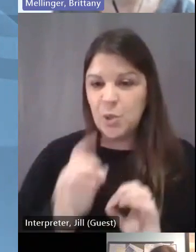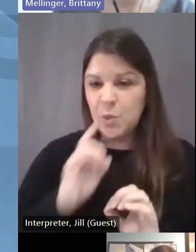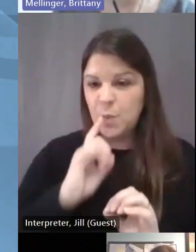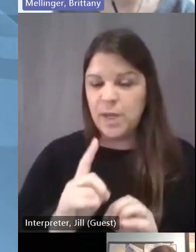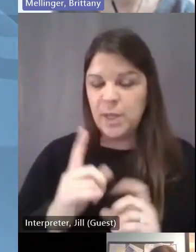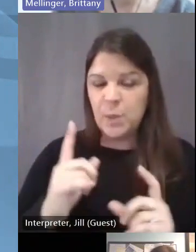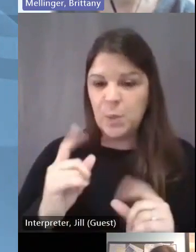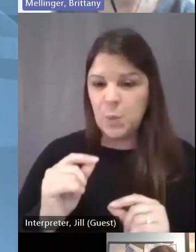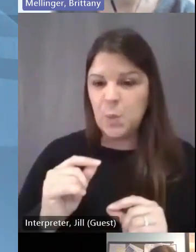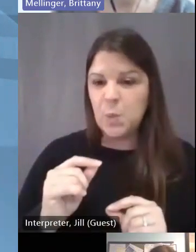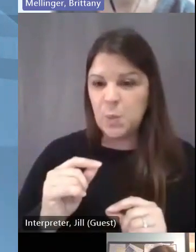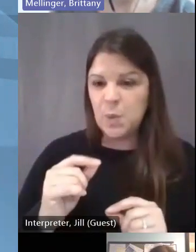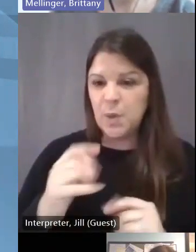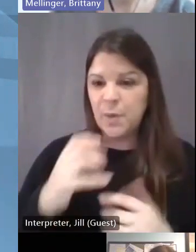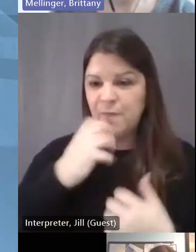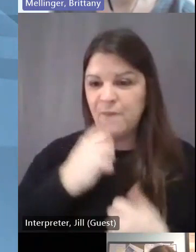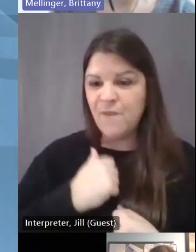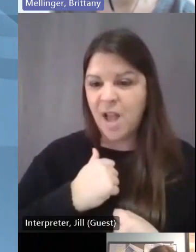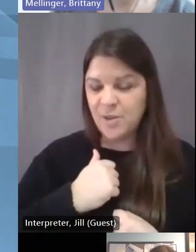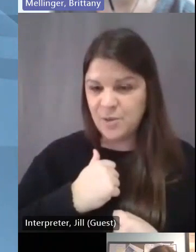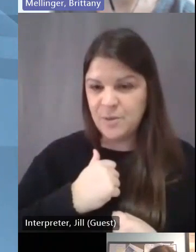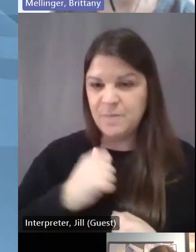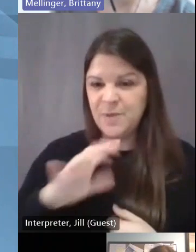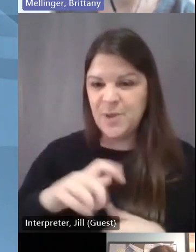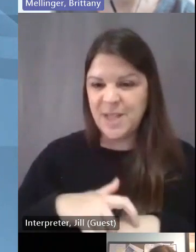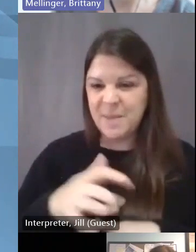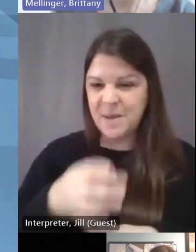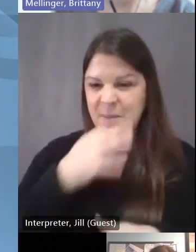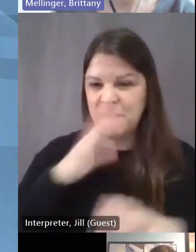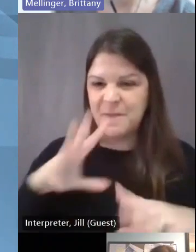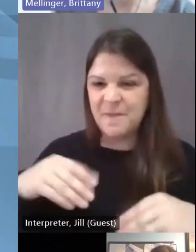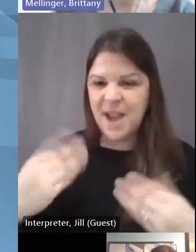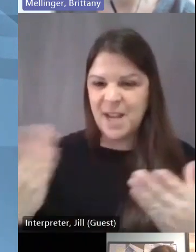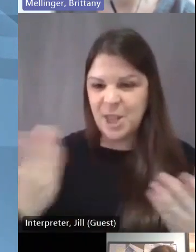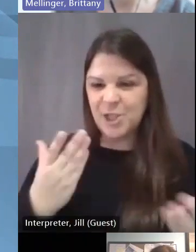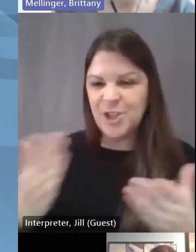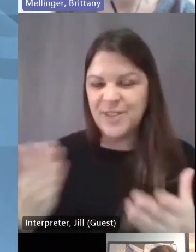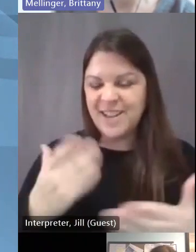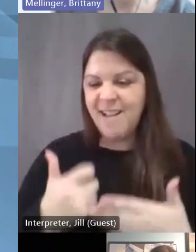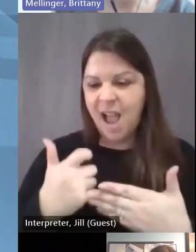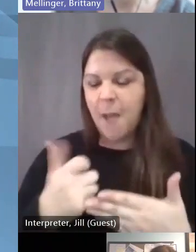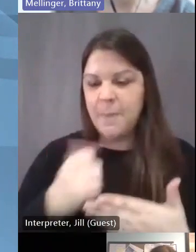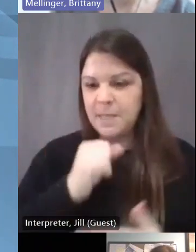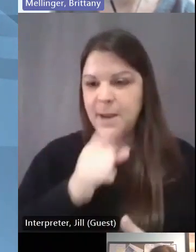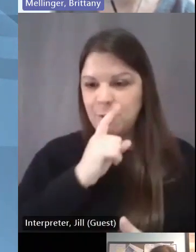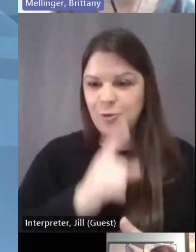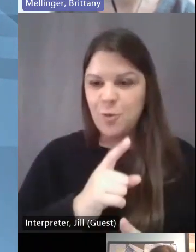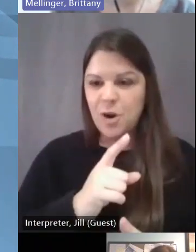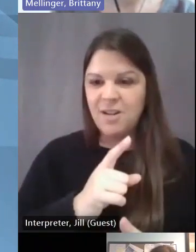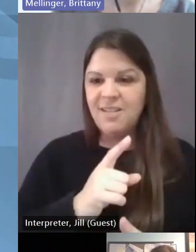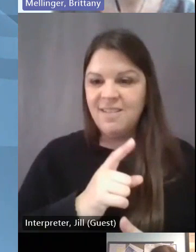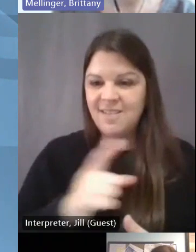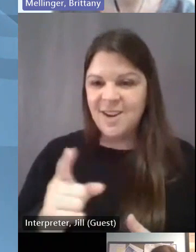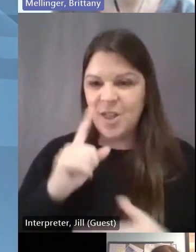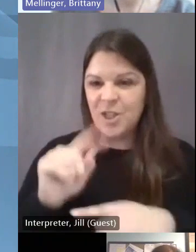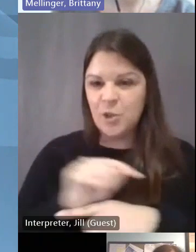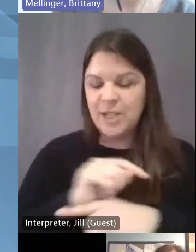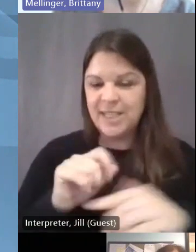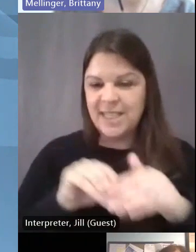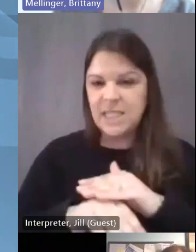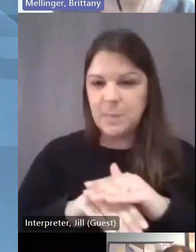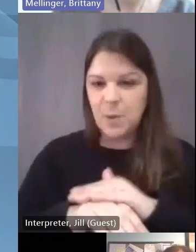do value your time and expertise in providing this service and helping to make sure that we're making our trainings